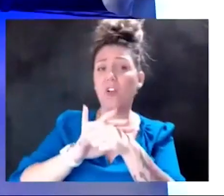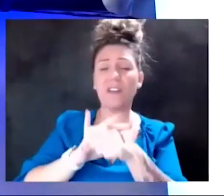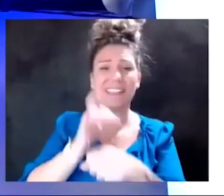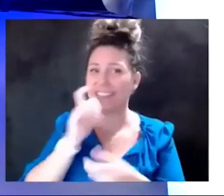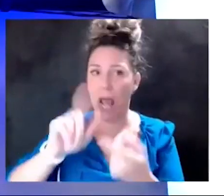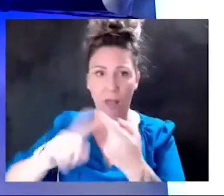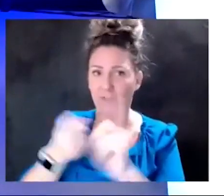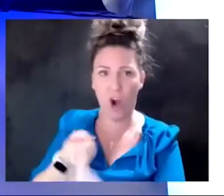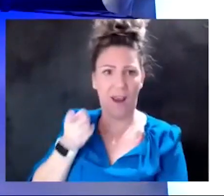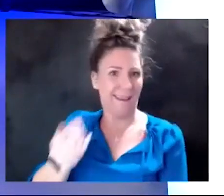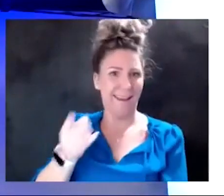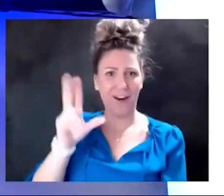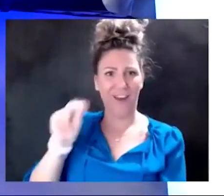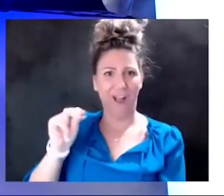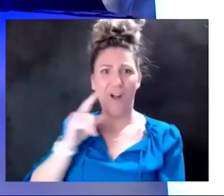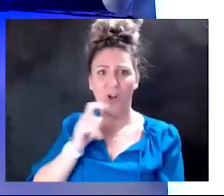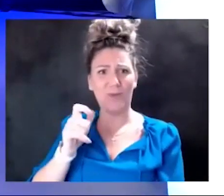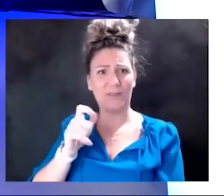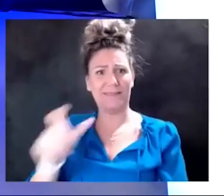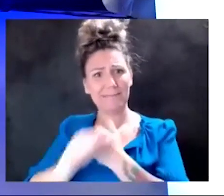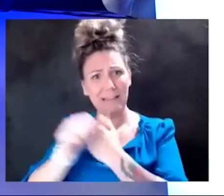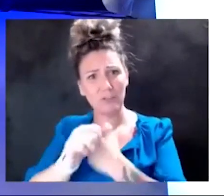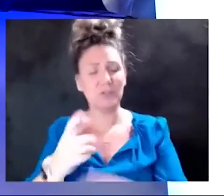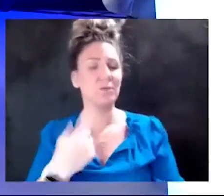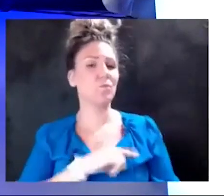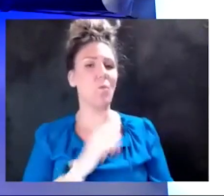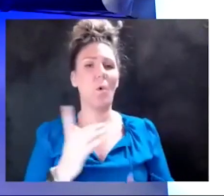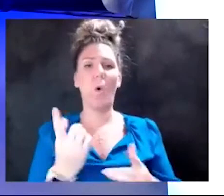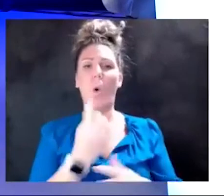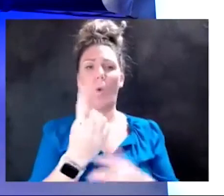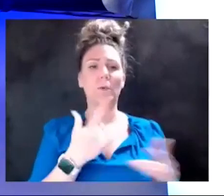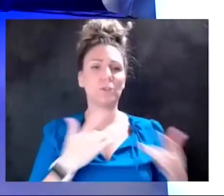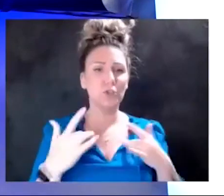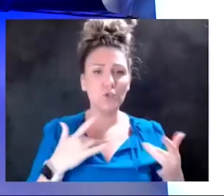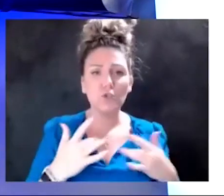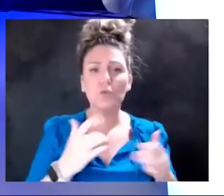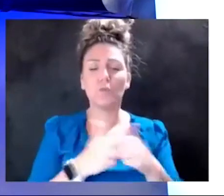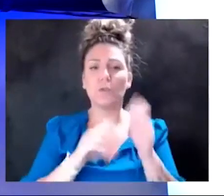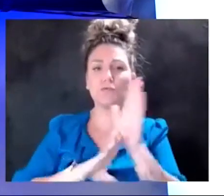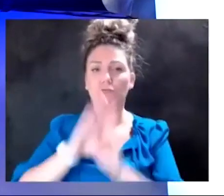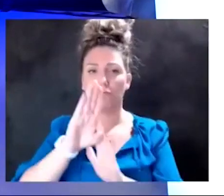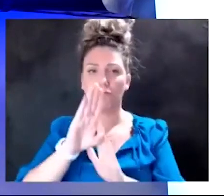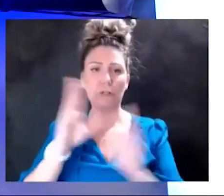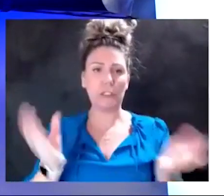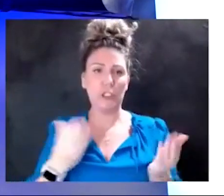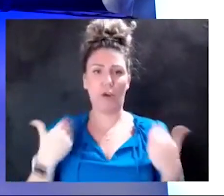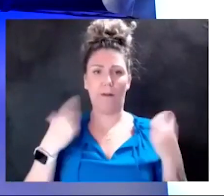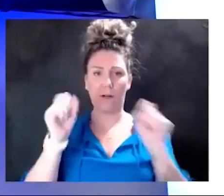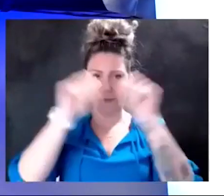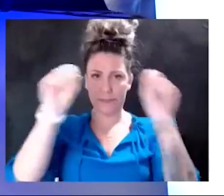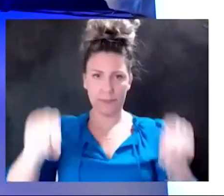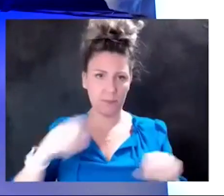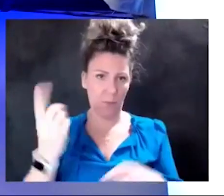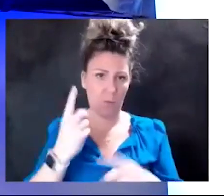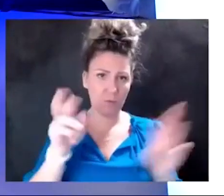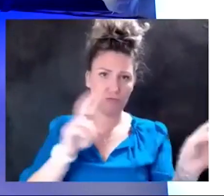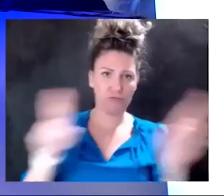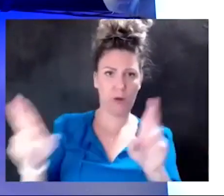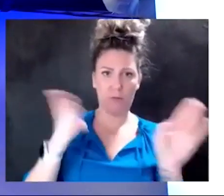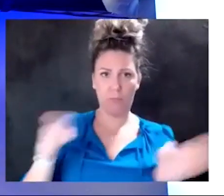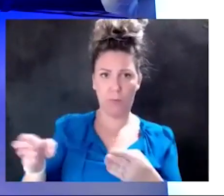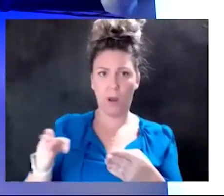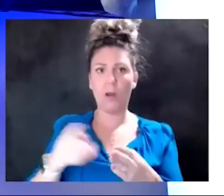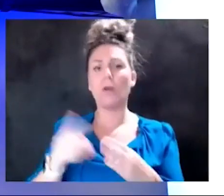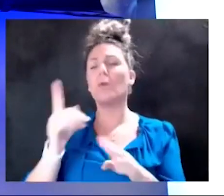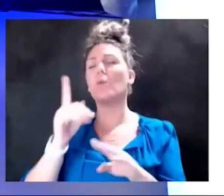we are always concerned and on the ready for surges and hospitalization surges here at the health system. You know, what we haven't seen, I think, over the last 18